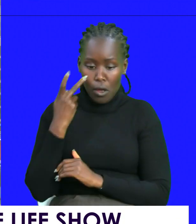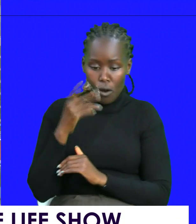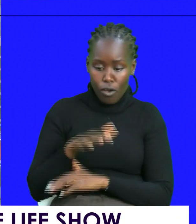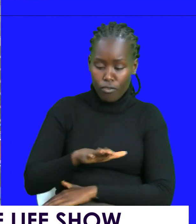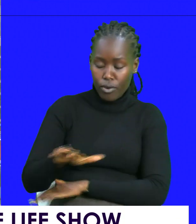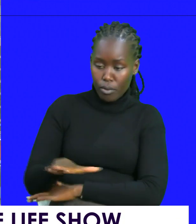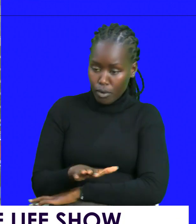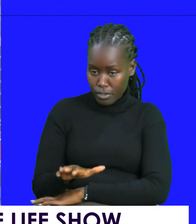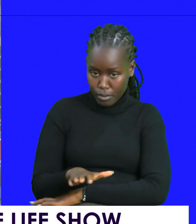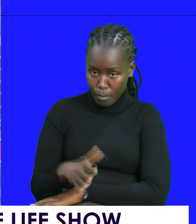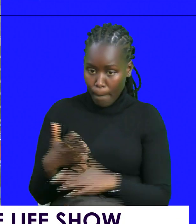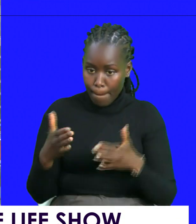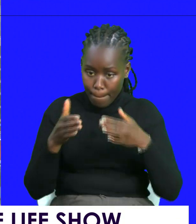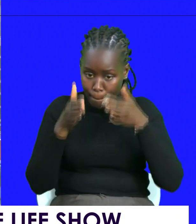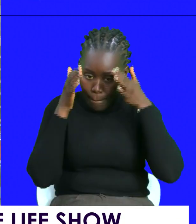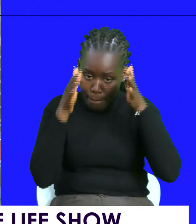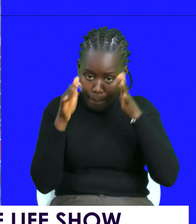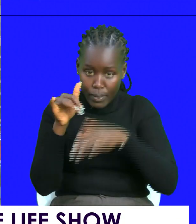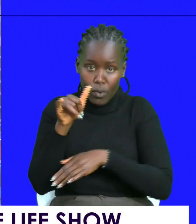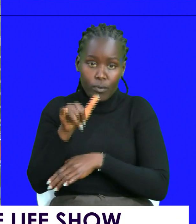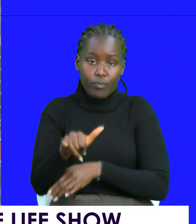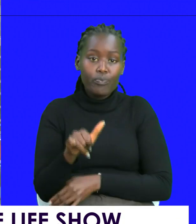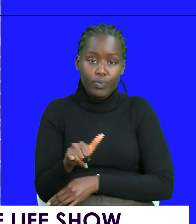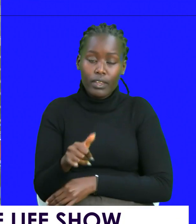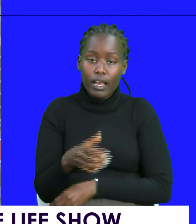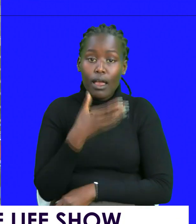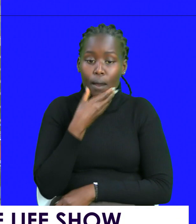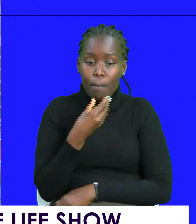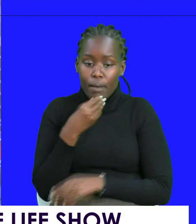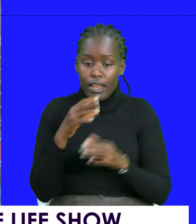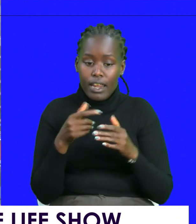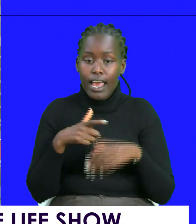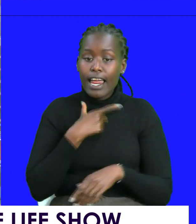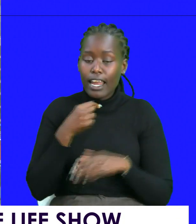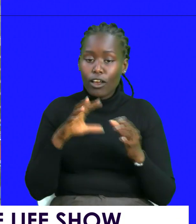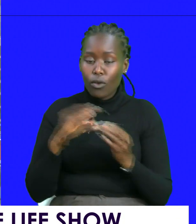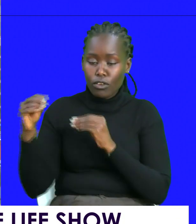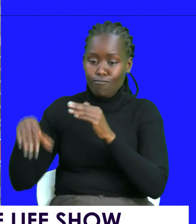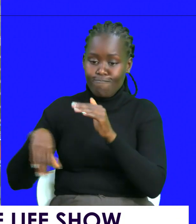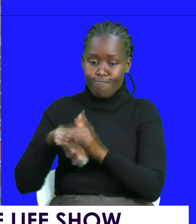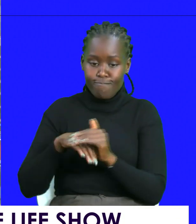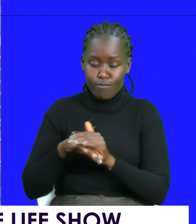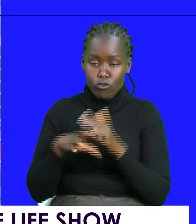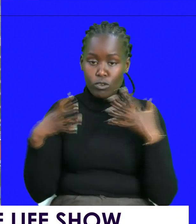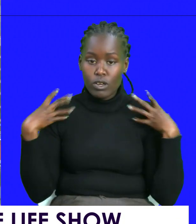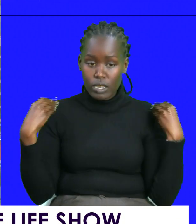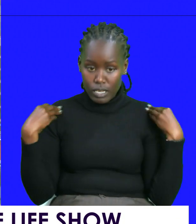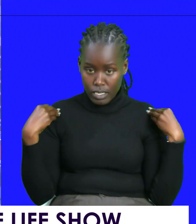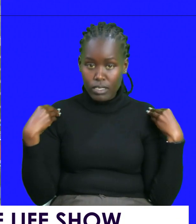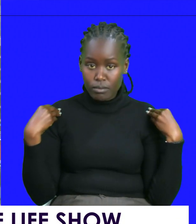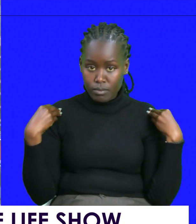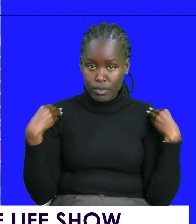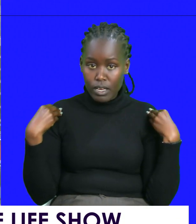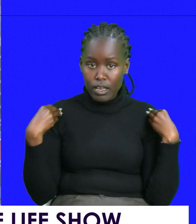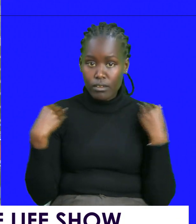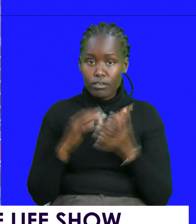just concentrate on nothing. You see, men like going to football games and soccer games and to